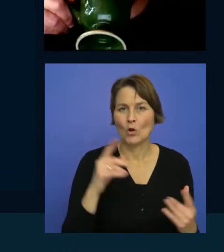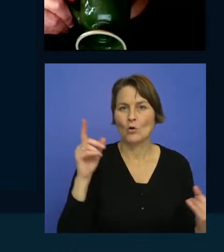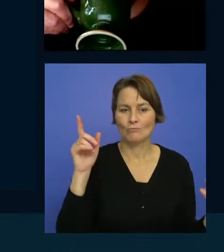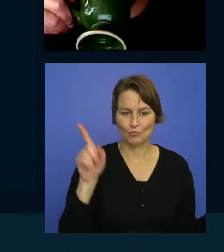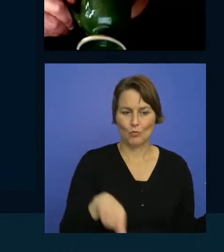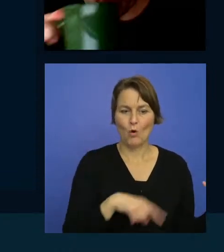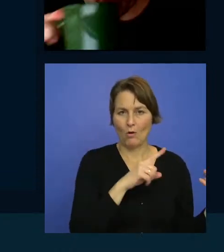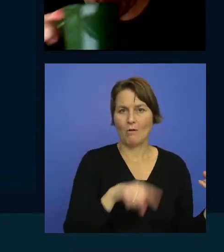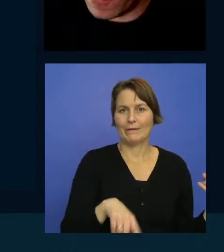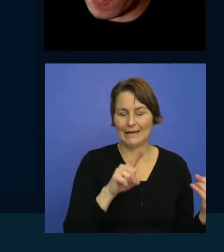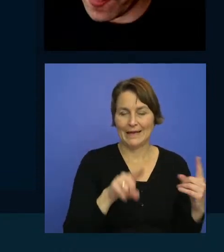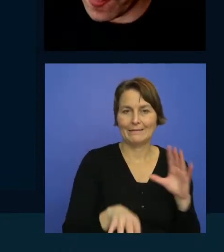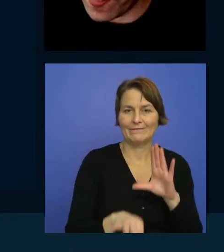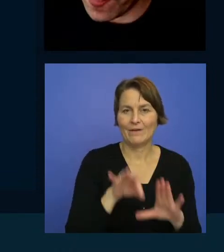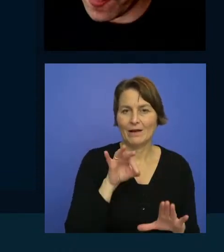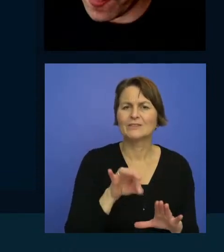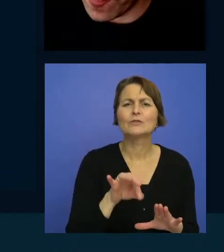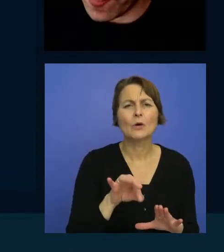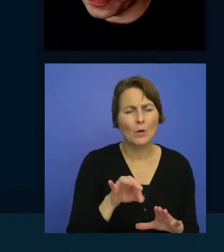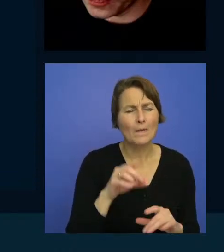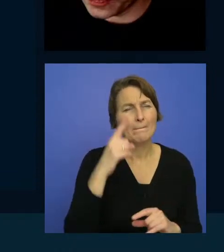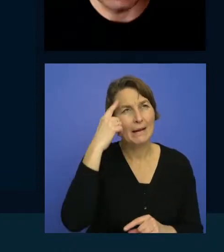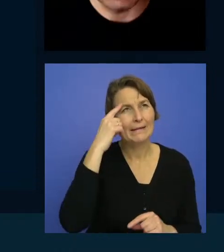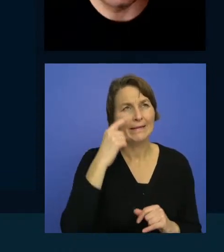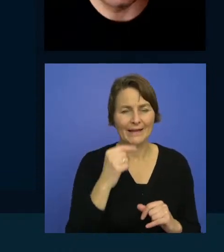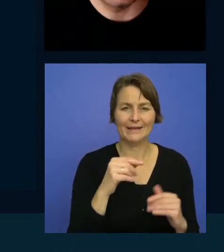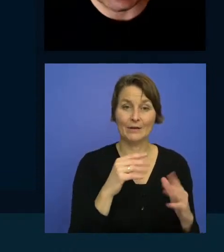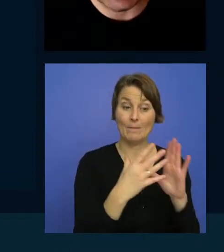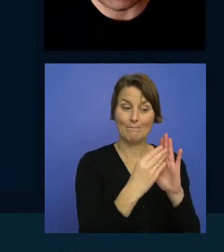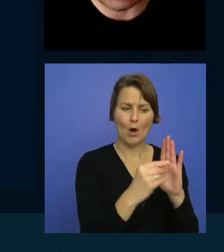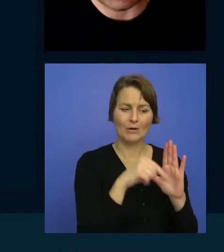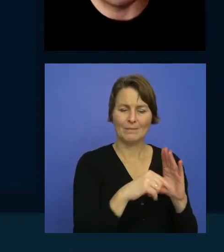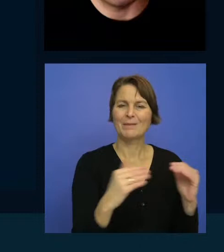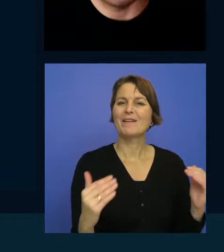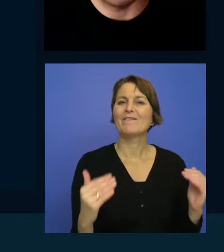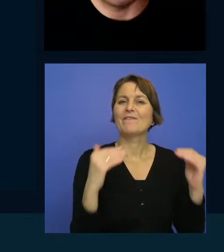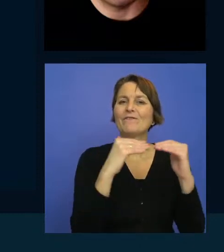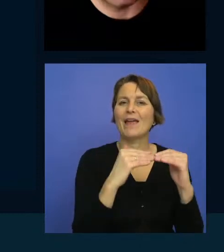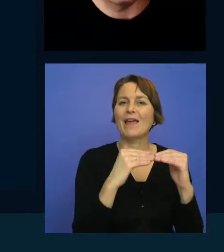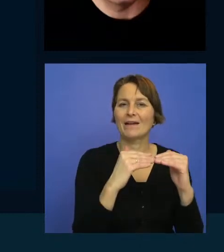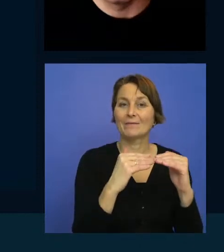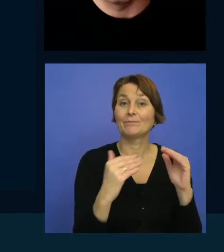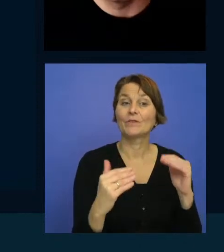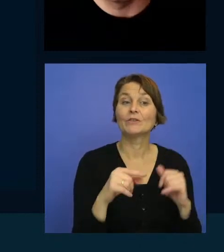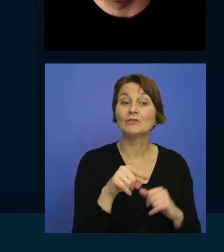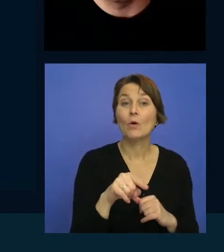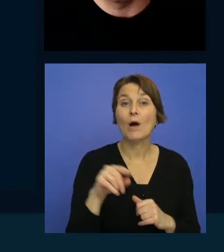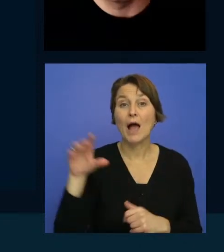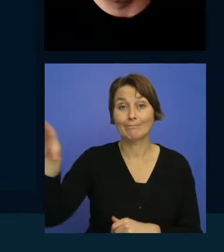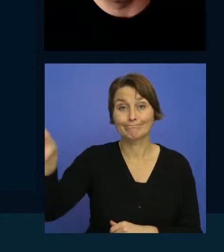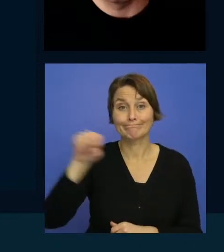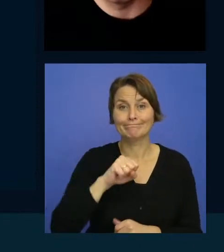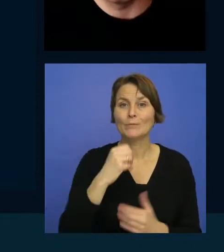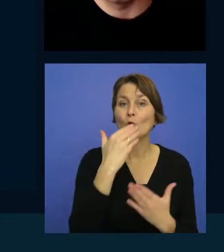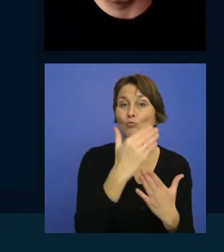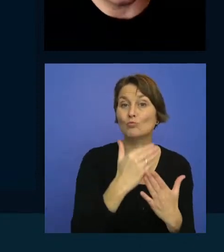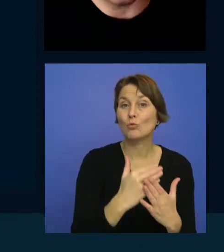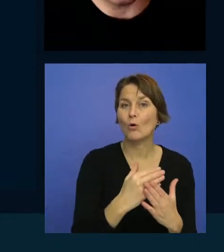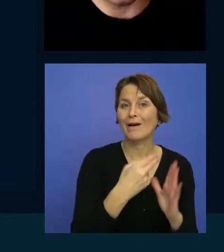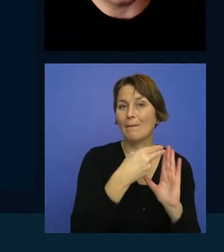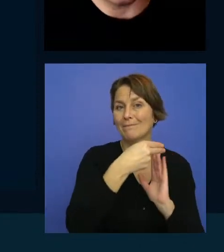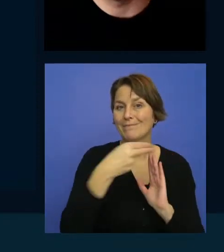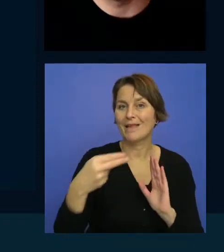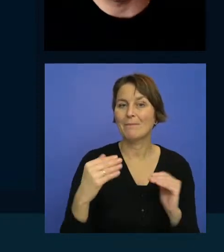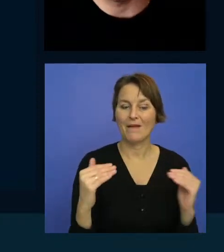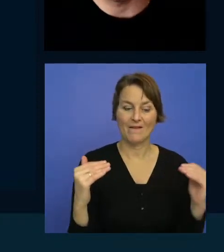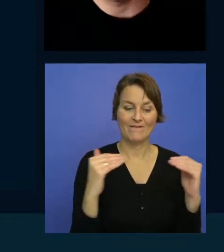and I also consider the fairness of my model. So in this case, I'm going to use FairLearn so that I can understand how well my model works for